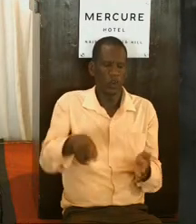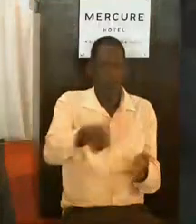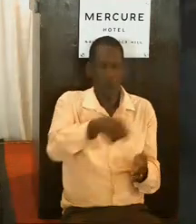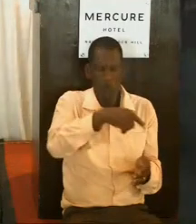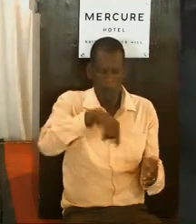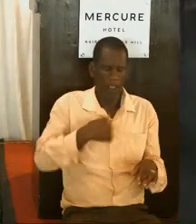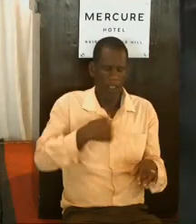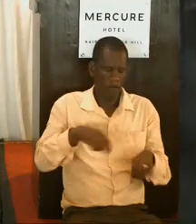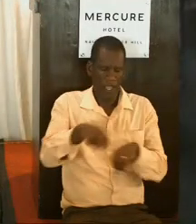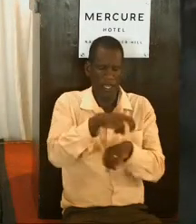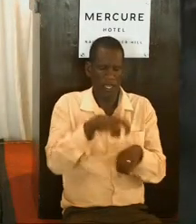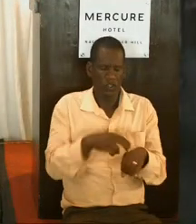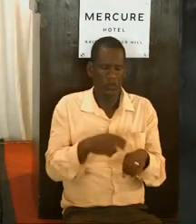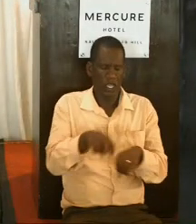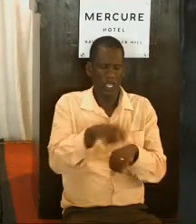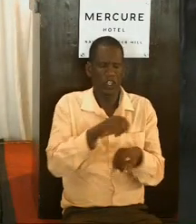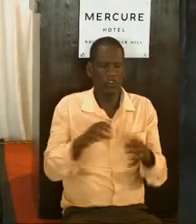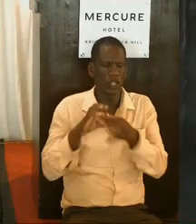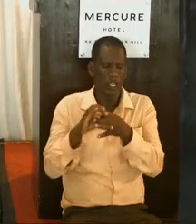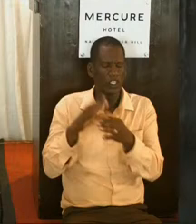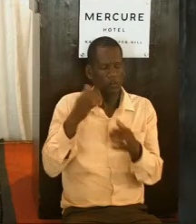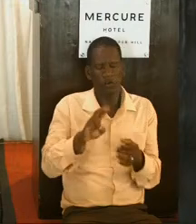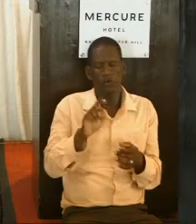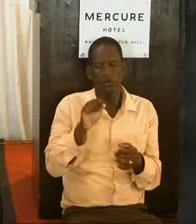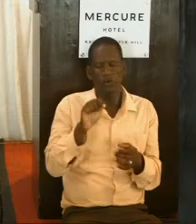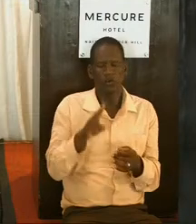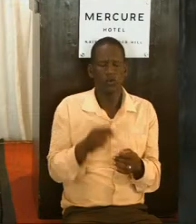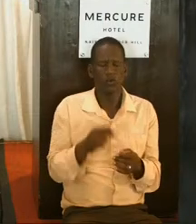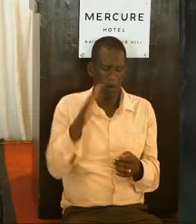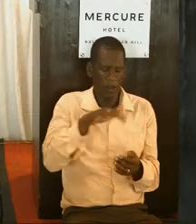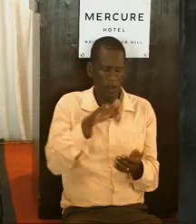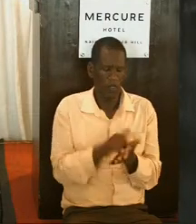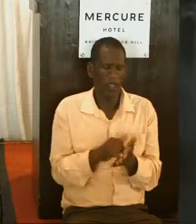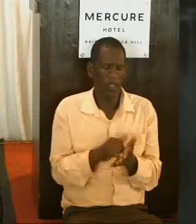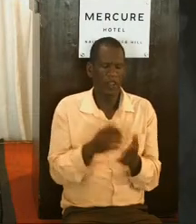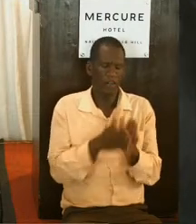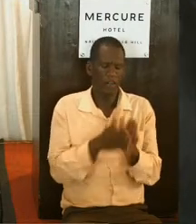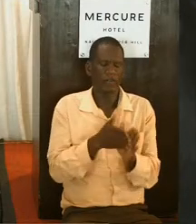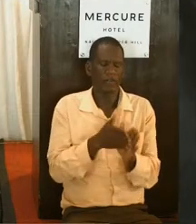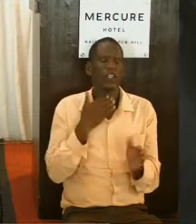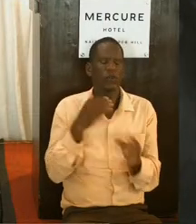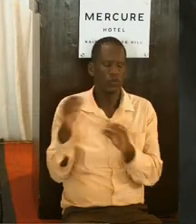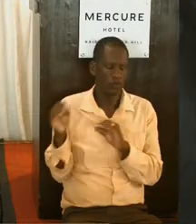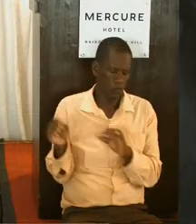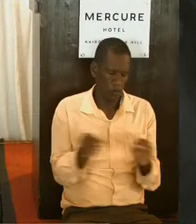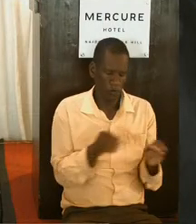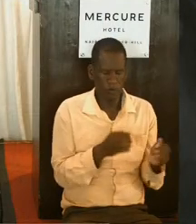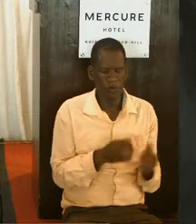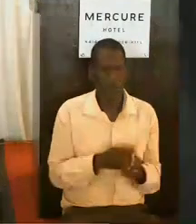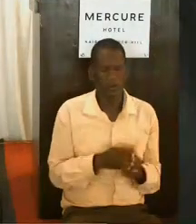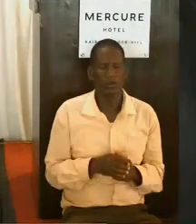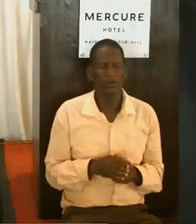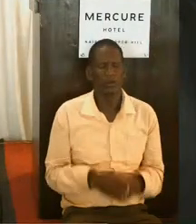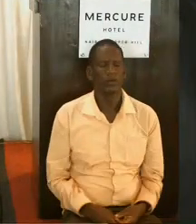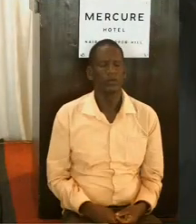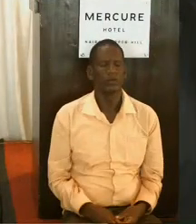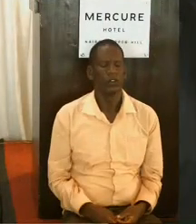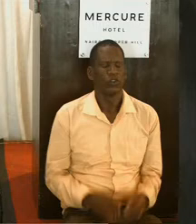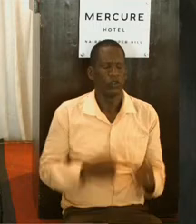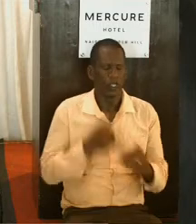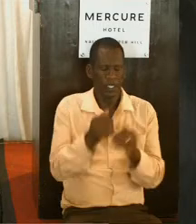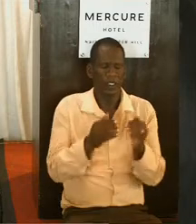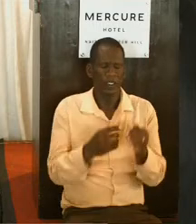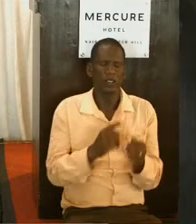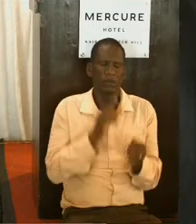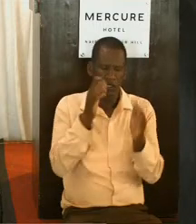nation a national culture for utu but we'll come back to that I want to quickly go to our next